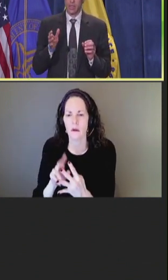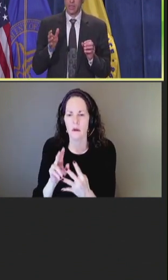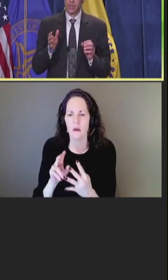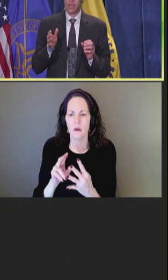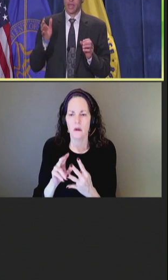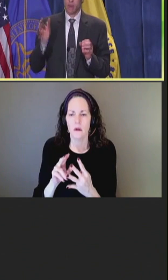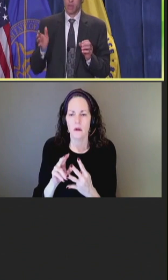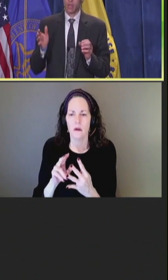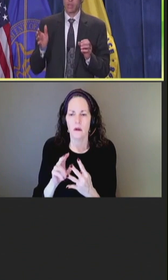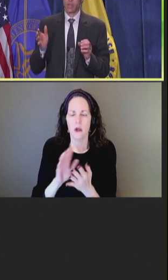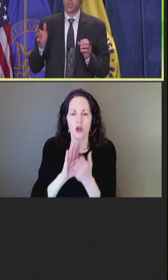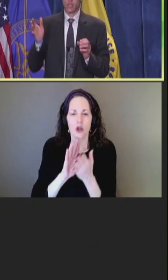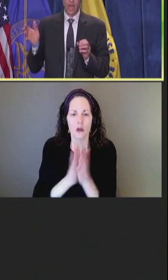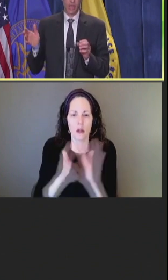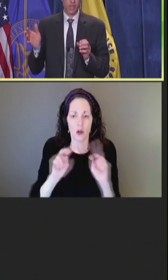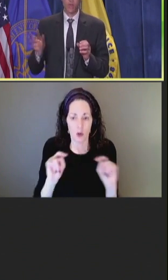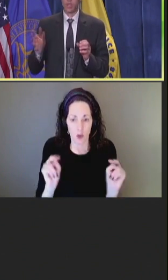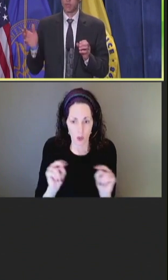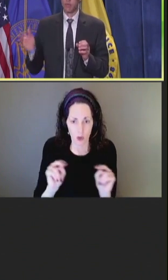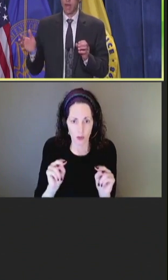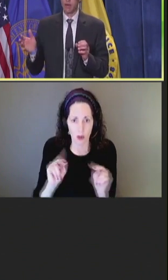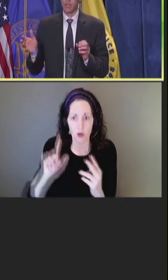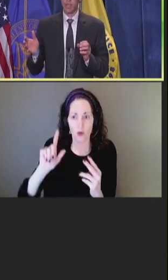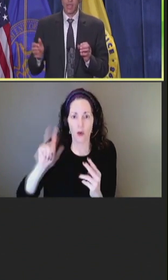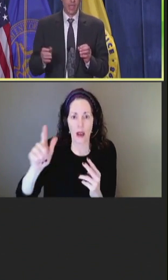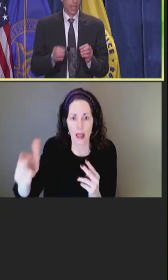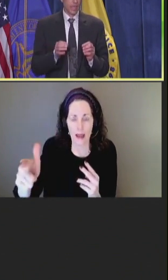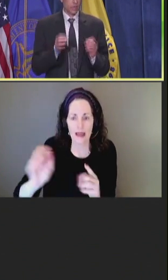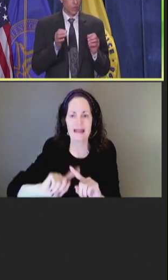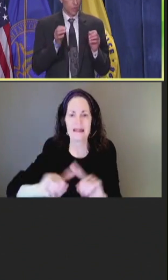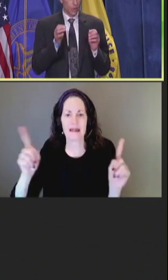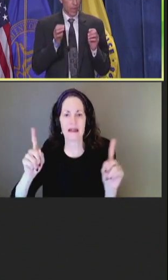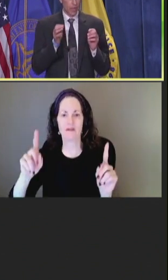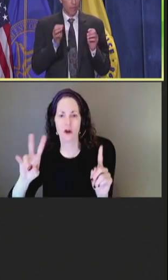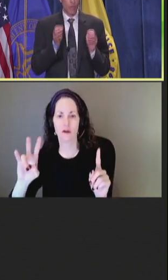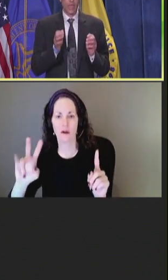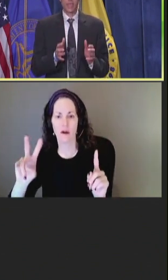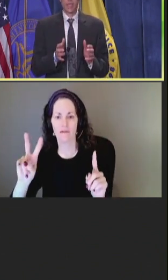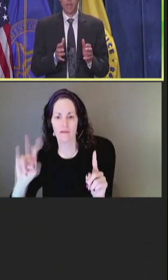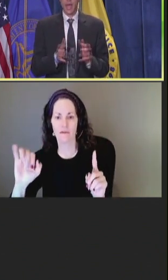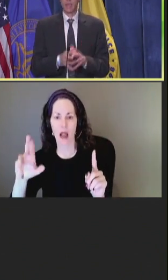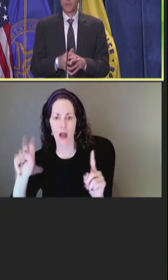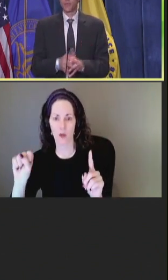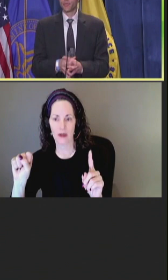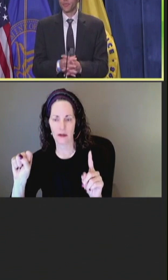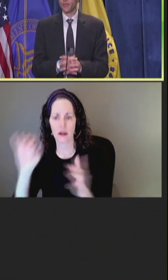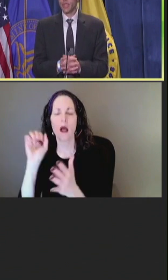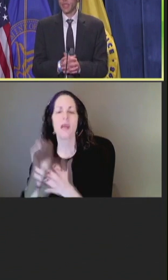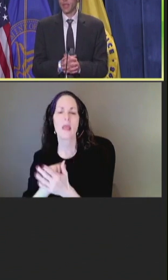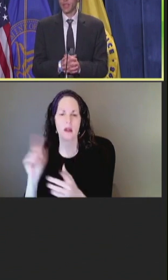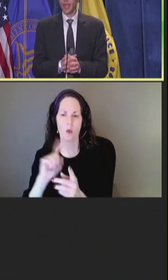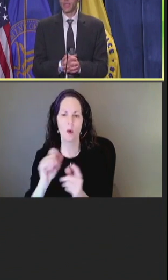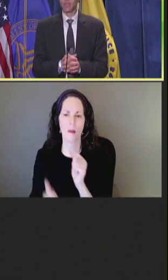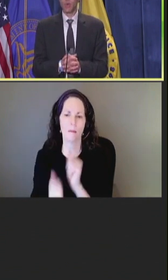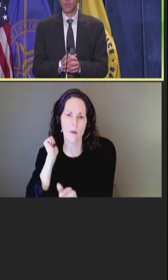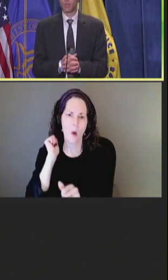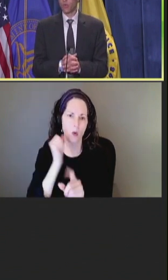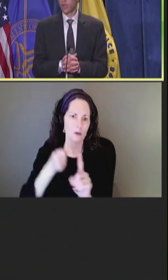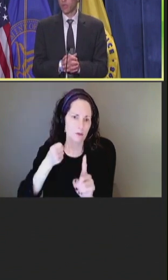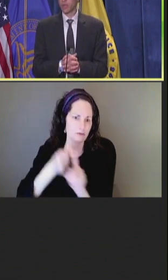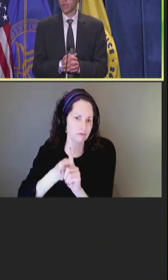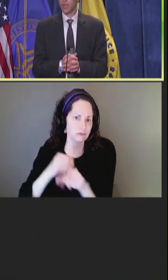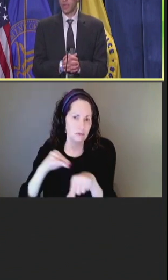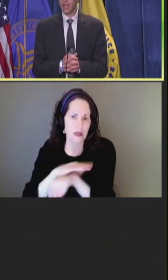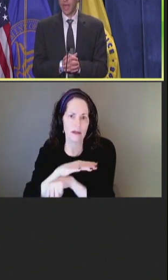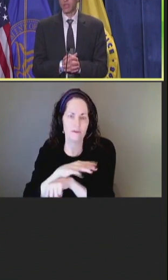late heterologous challenge to a different virus is where we're getting the greatest impact. And I would say that is the most